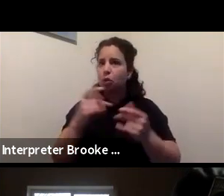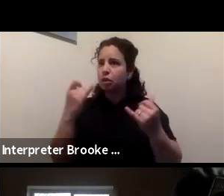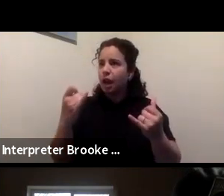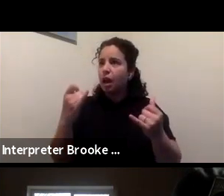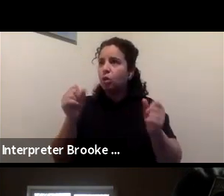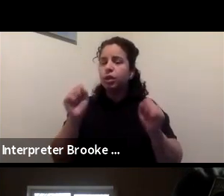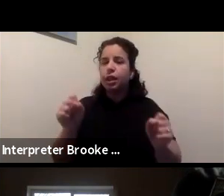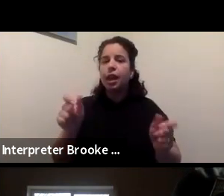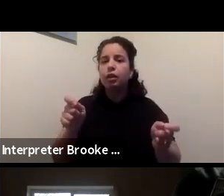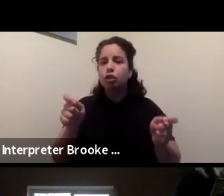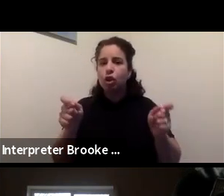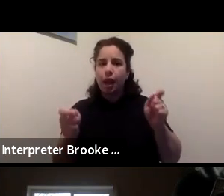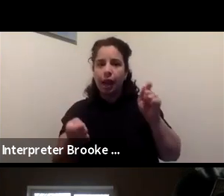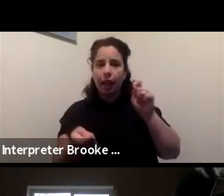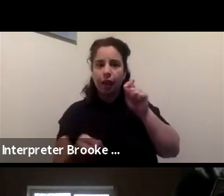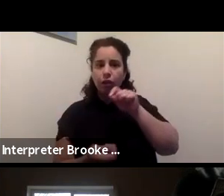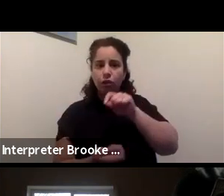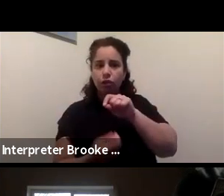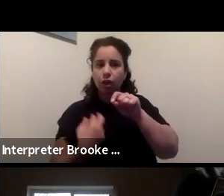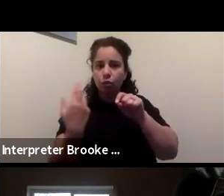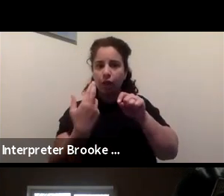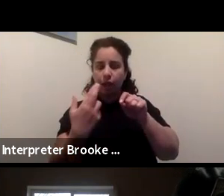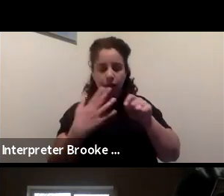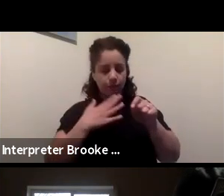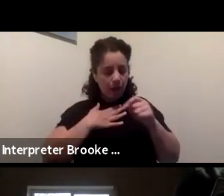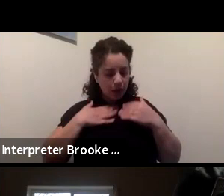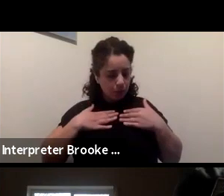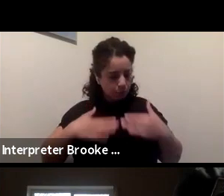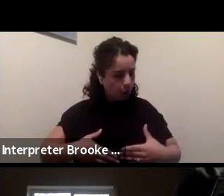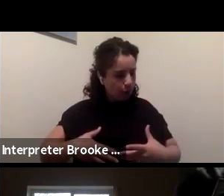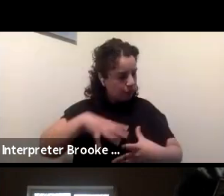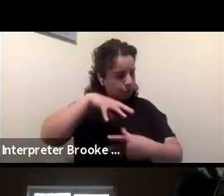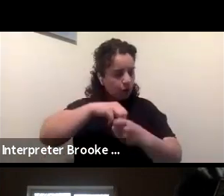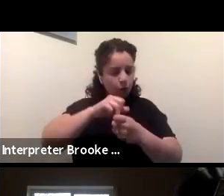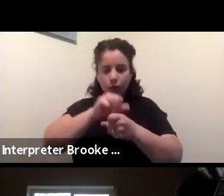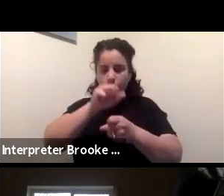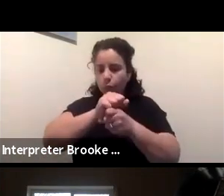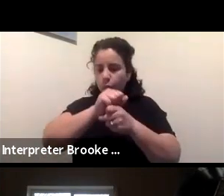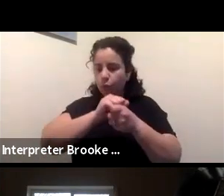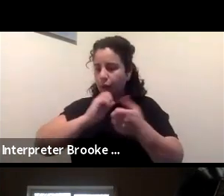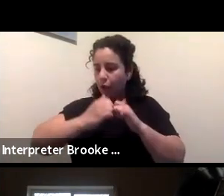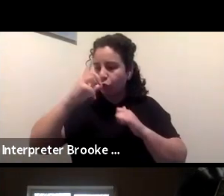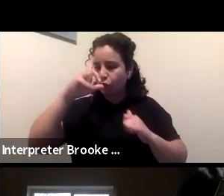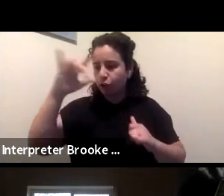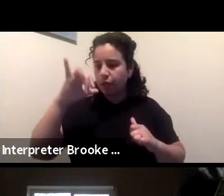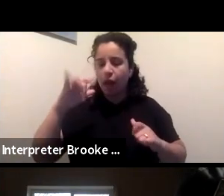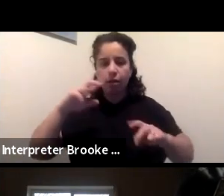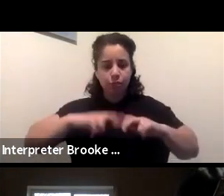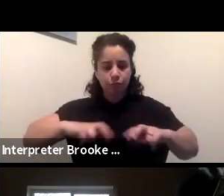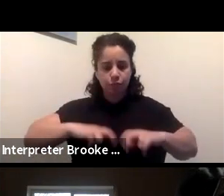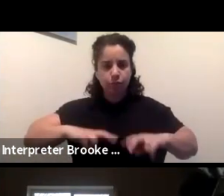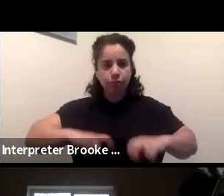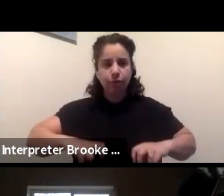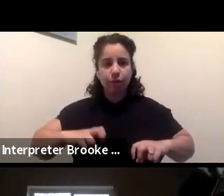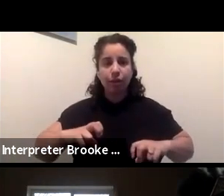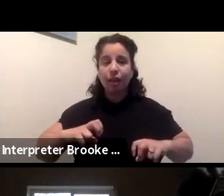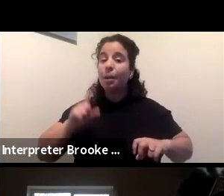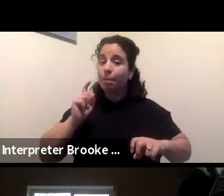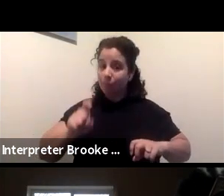really relocate how their bodies encounter the work that they are going to be doing, that is completely different